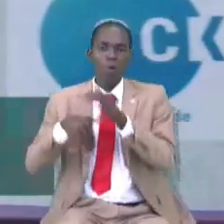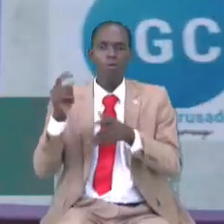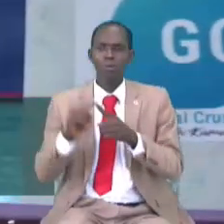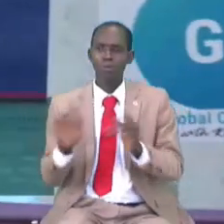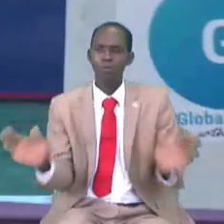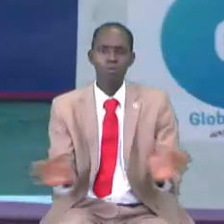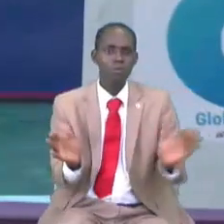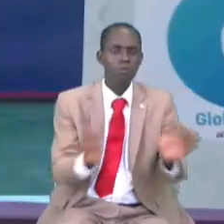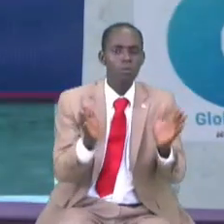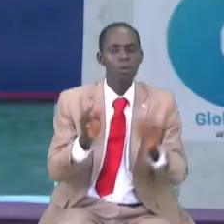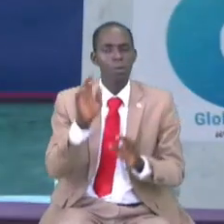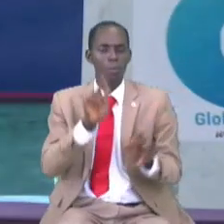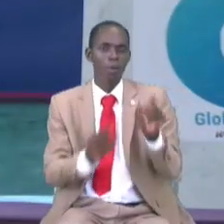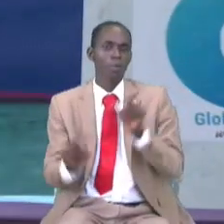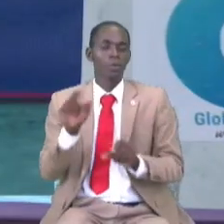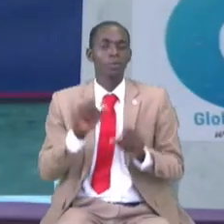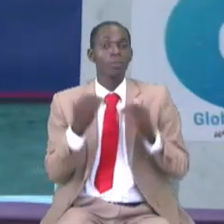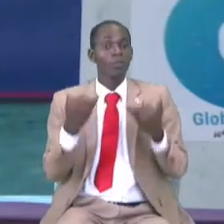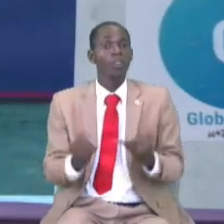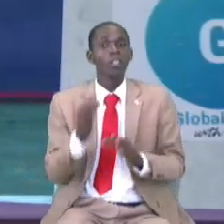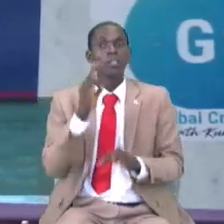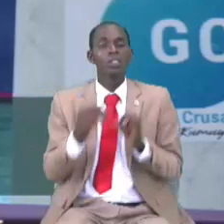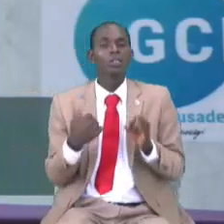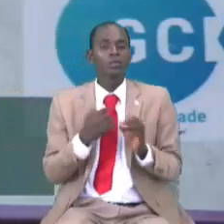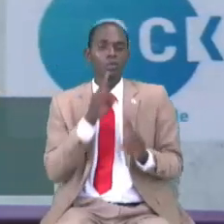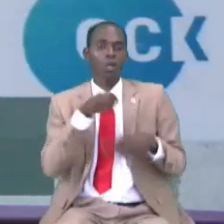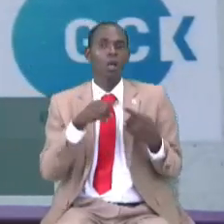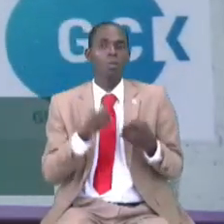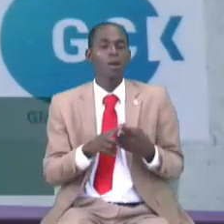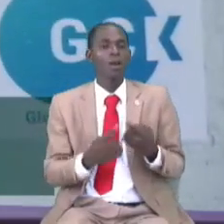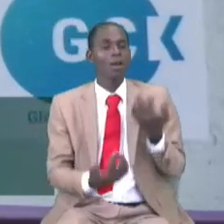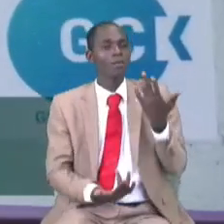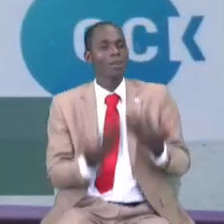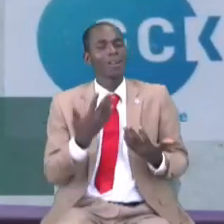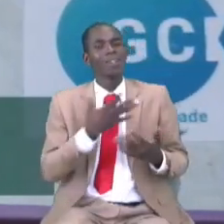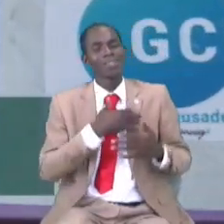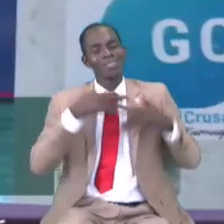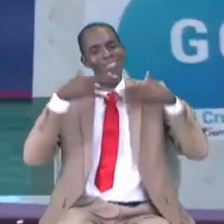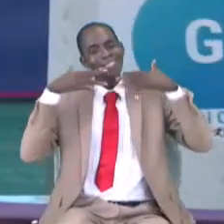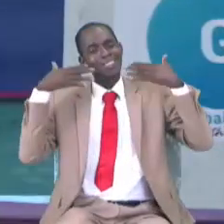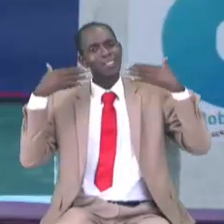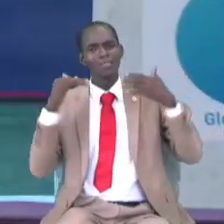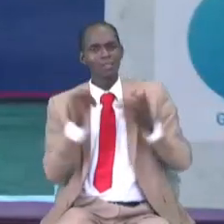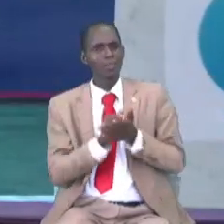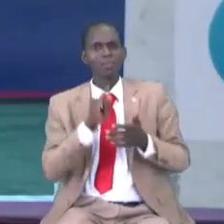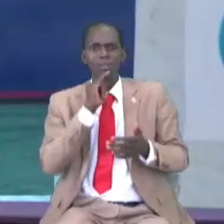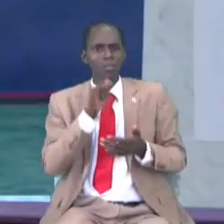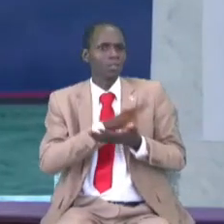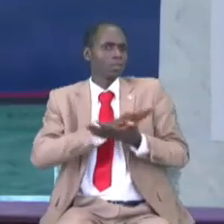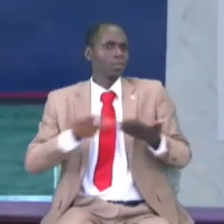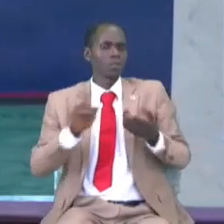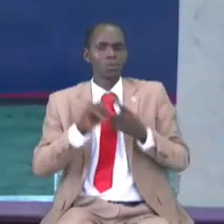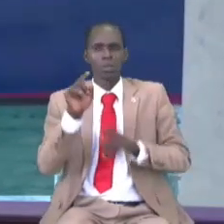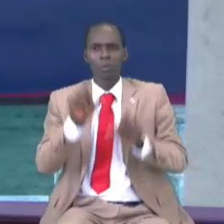you are smiling, that's not persuasive. If you are talking about judgment and you are also saying, can